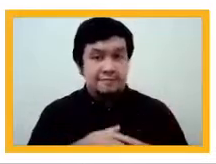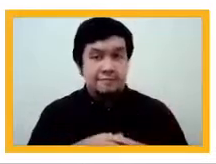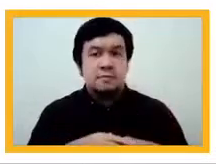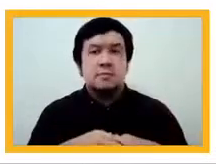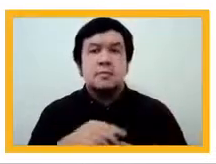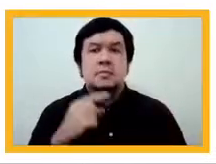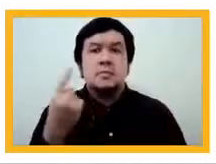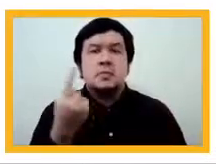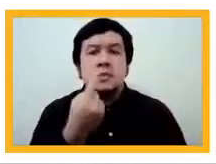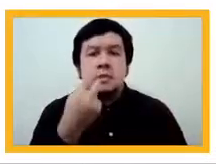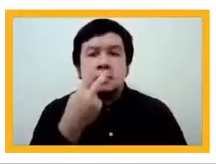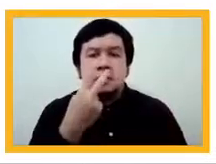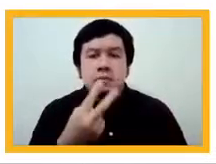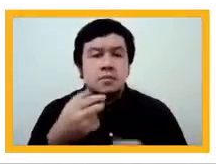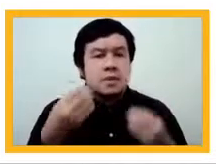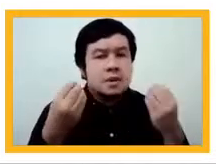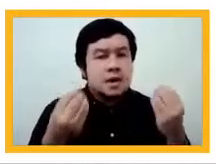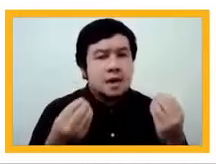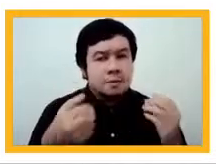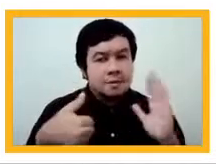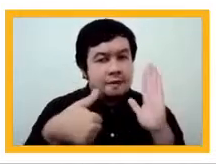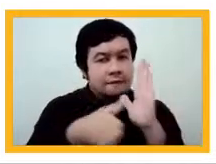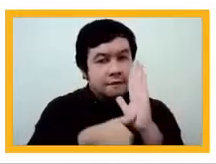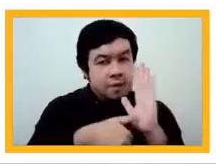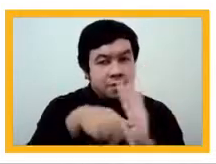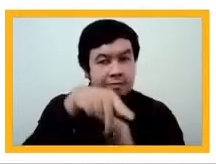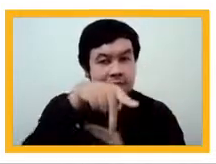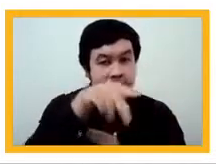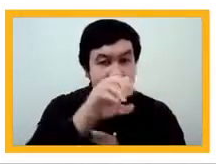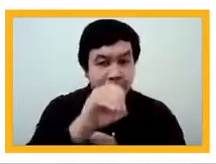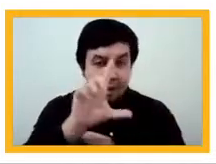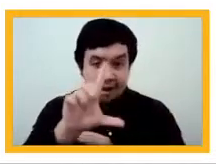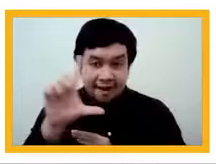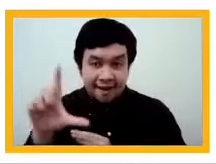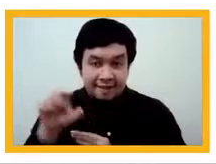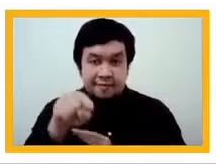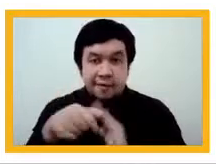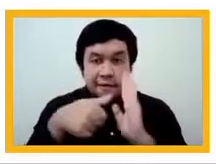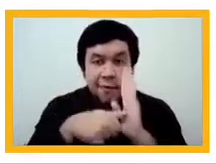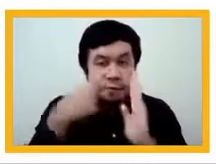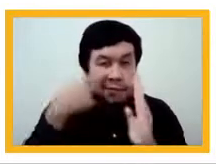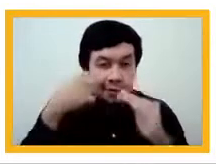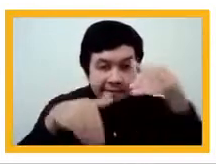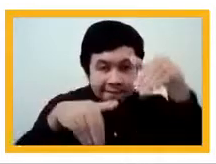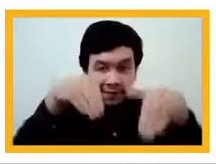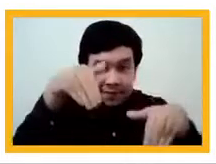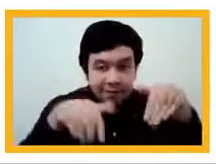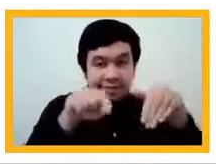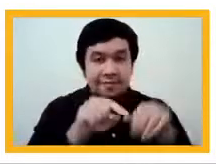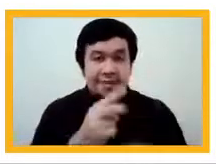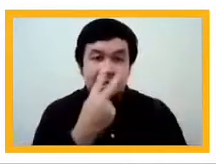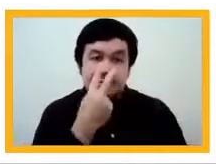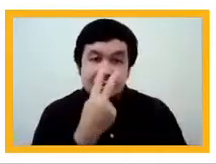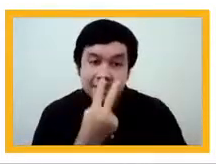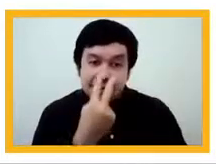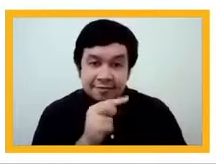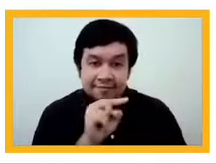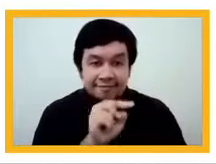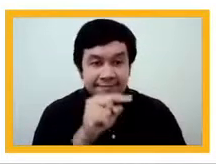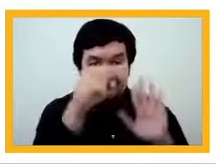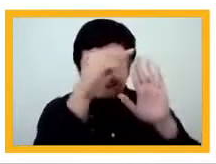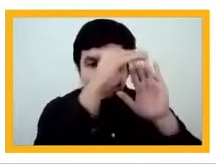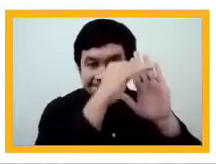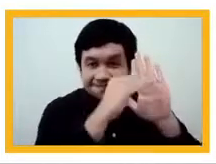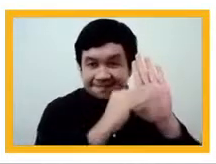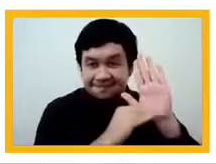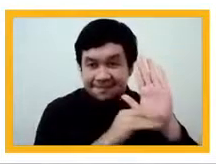can ask you please to share the poll questions with us from the organizers.